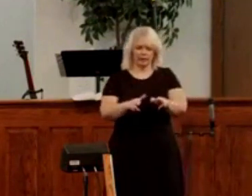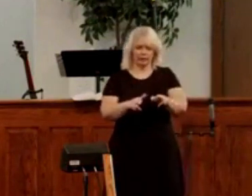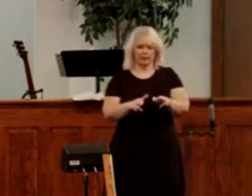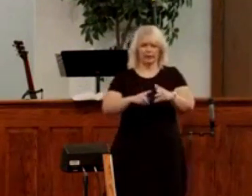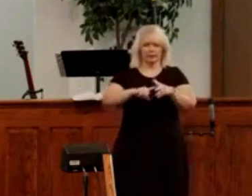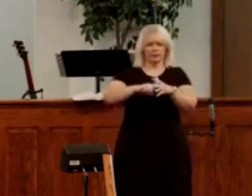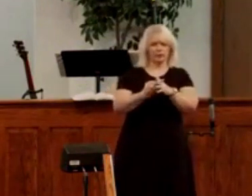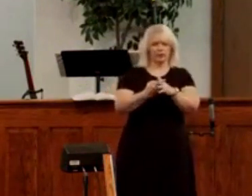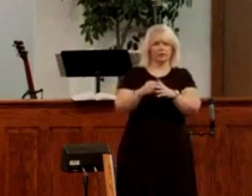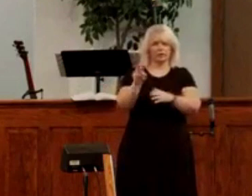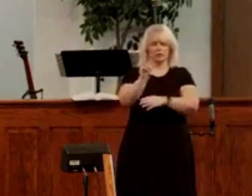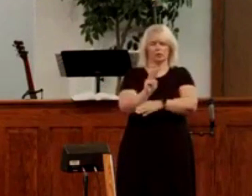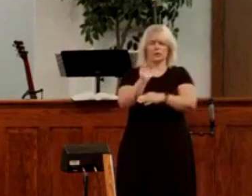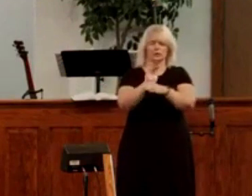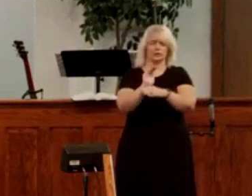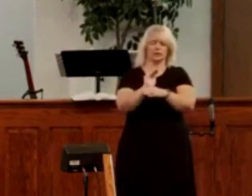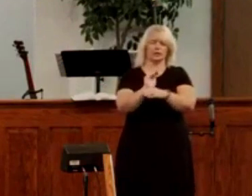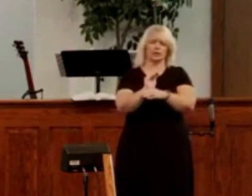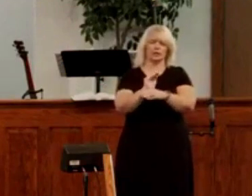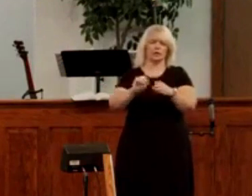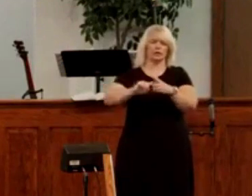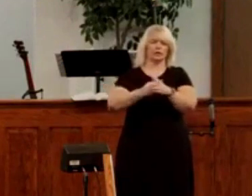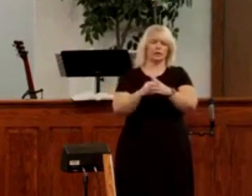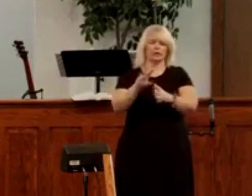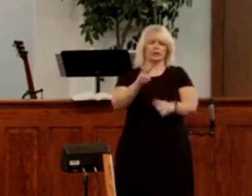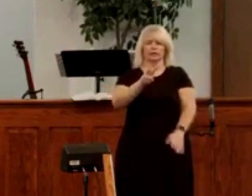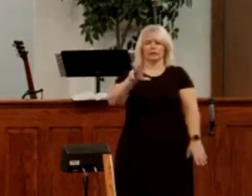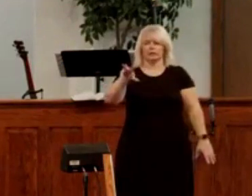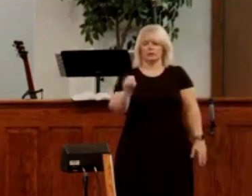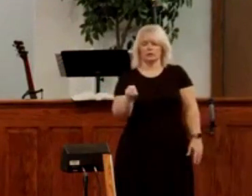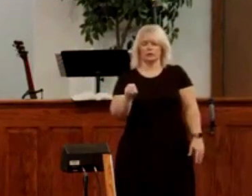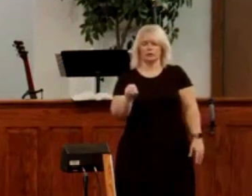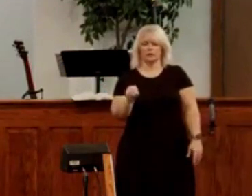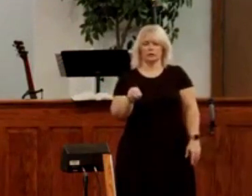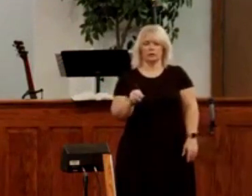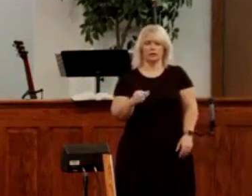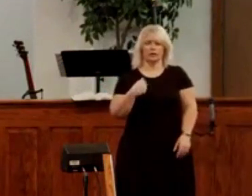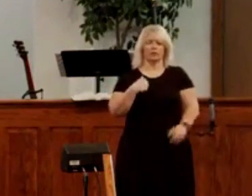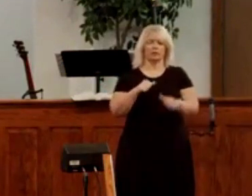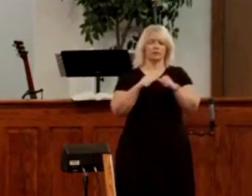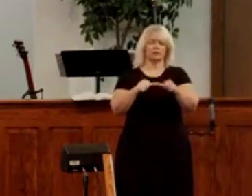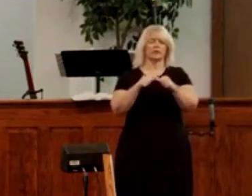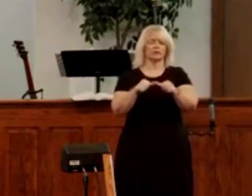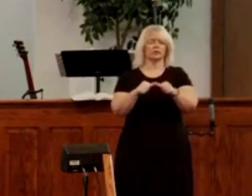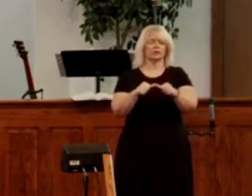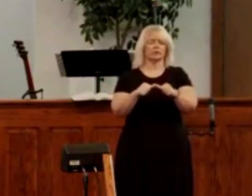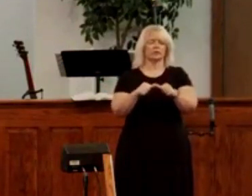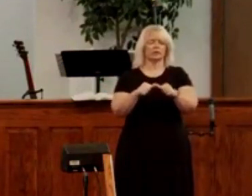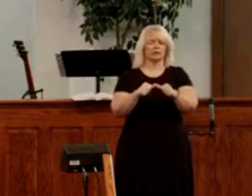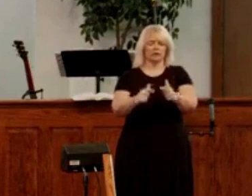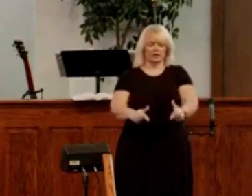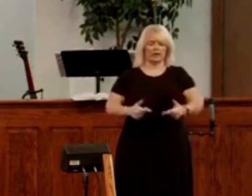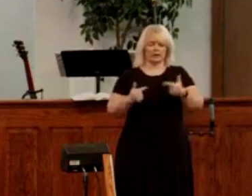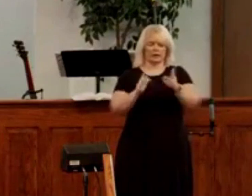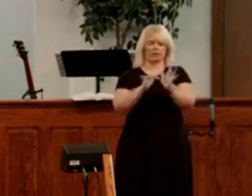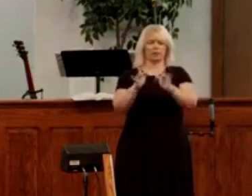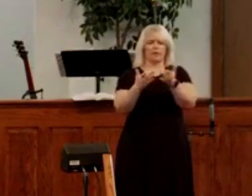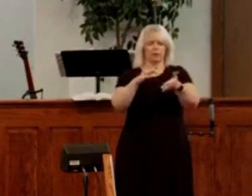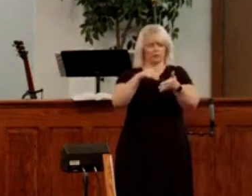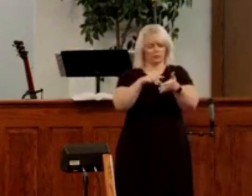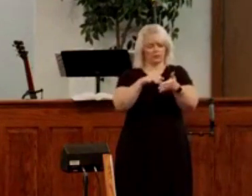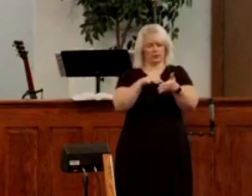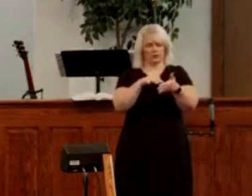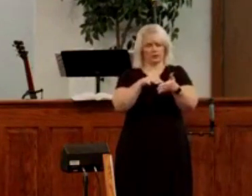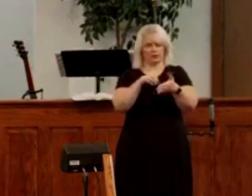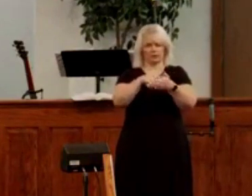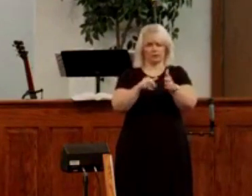off on Wednesday nights starting at 6:30. I will still do the live Bible study on Facebook at 6:30. And if you want to be